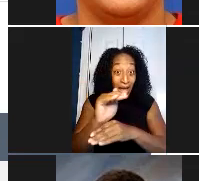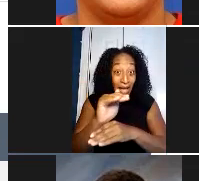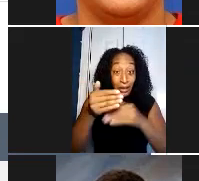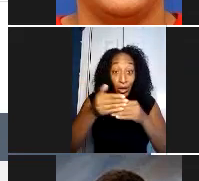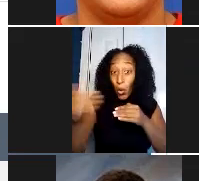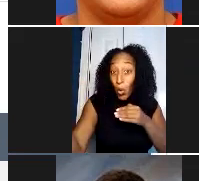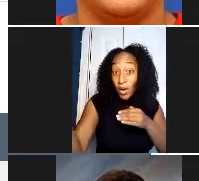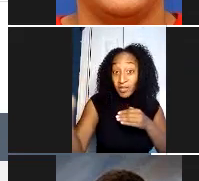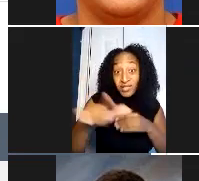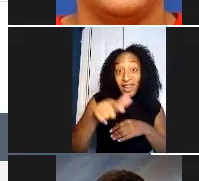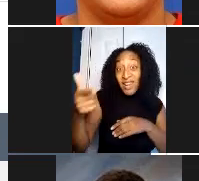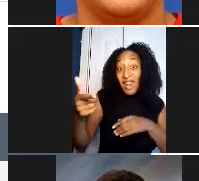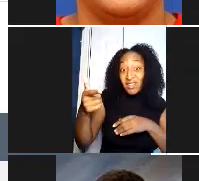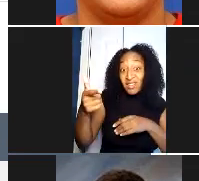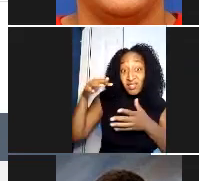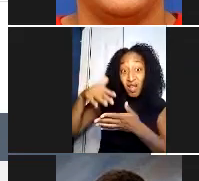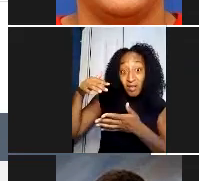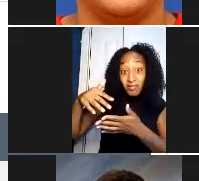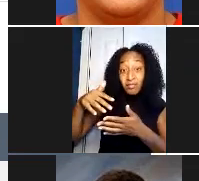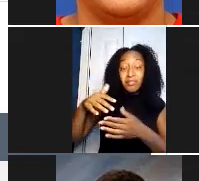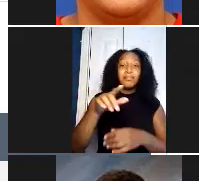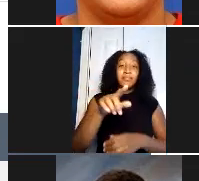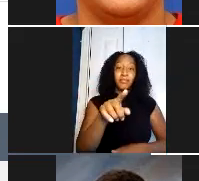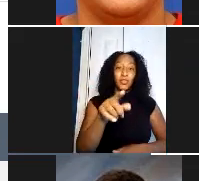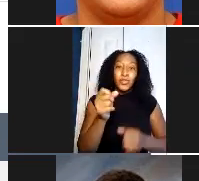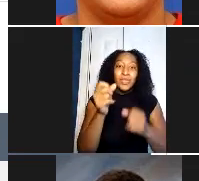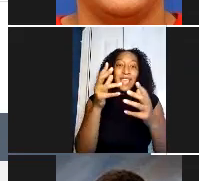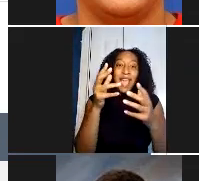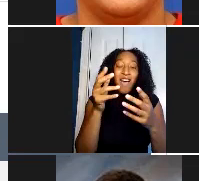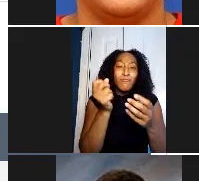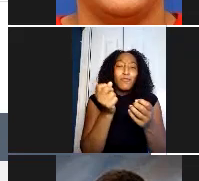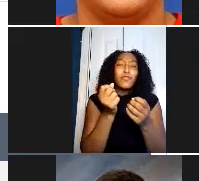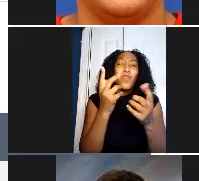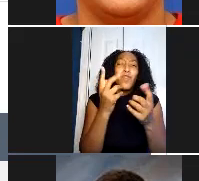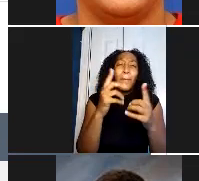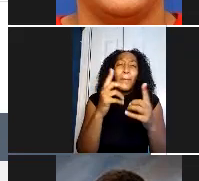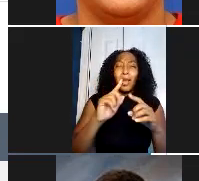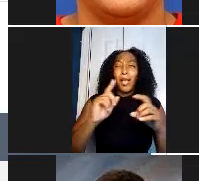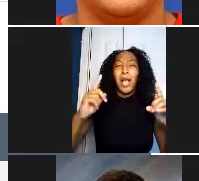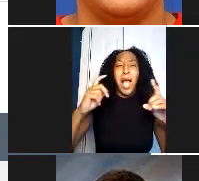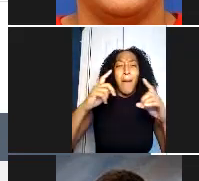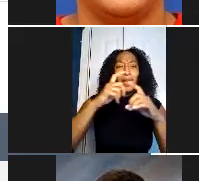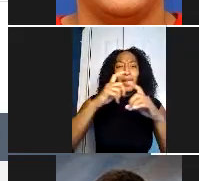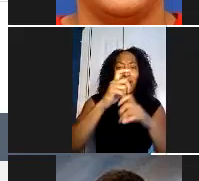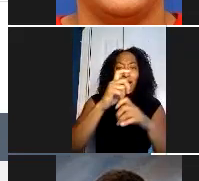thing. You can make an awful lot of combinations with those 4 fundamental